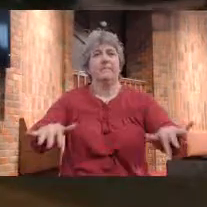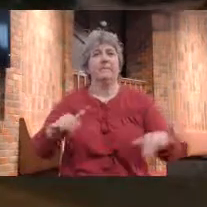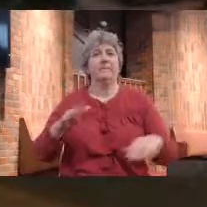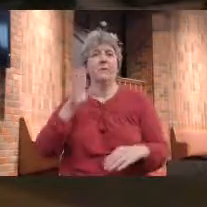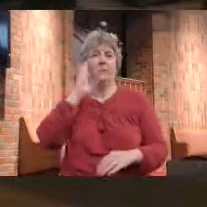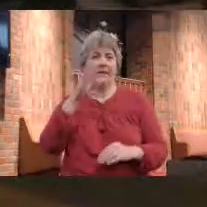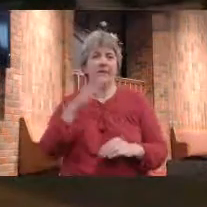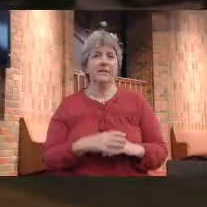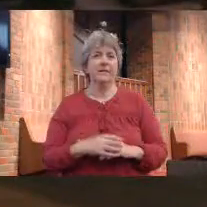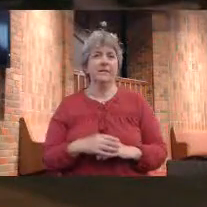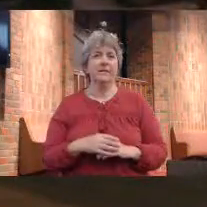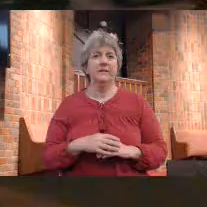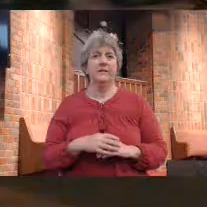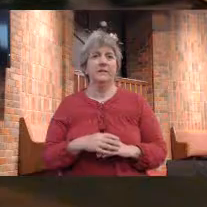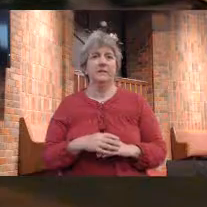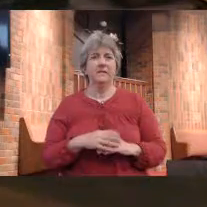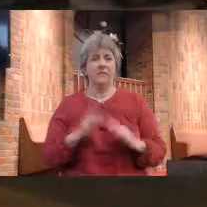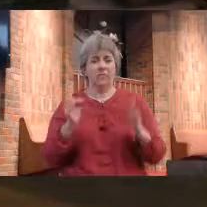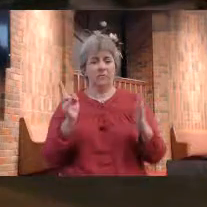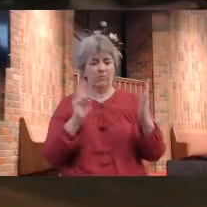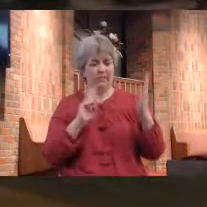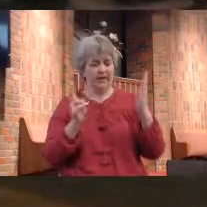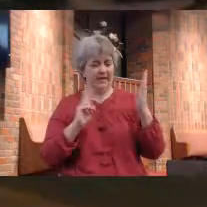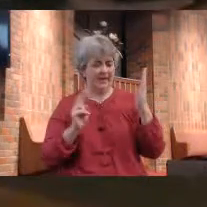We could read all the way down to the end.